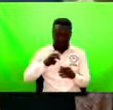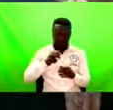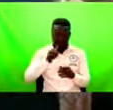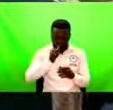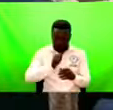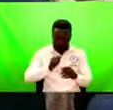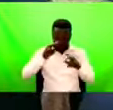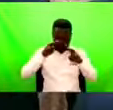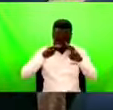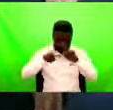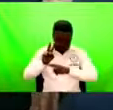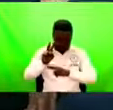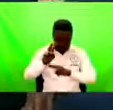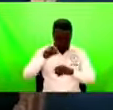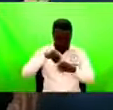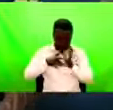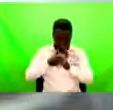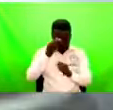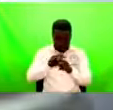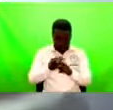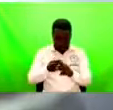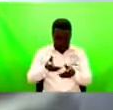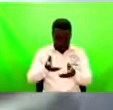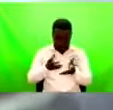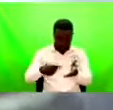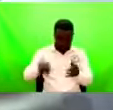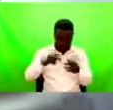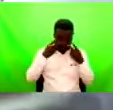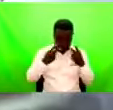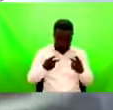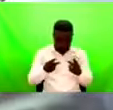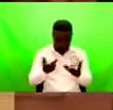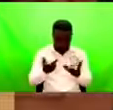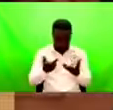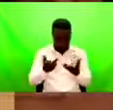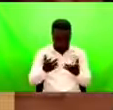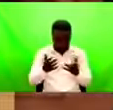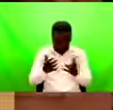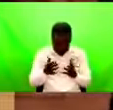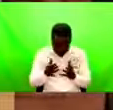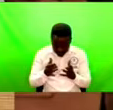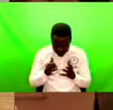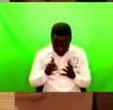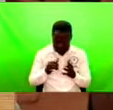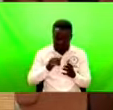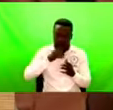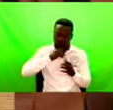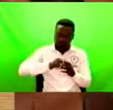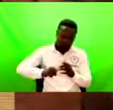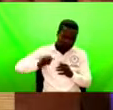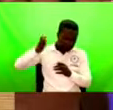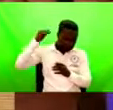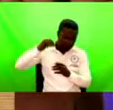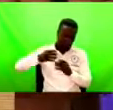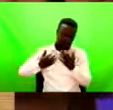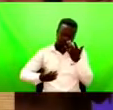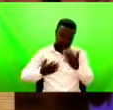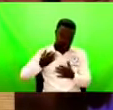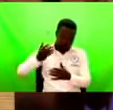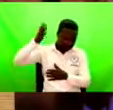O Lord. We pray, yes Lord, let it be seen, yes Lord, the old time fire, yes Lord, the old time grace, amen,